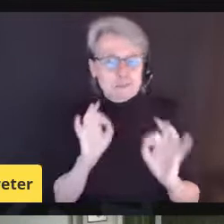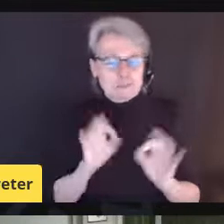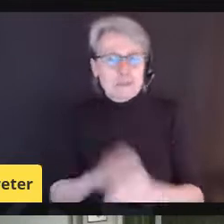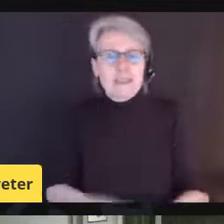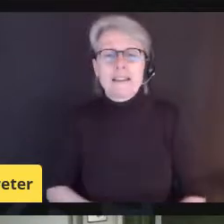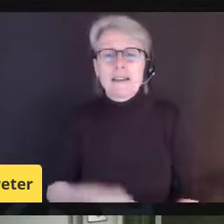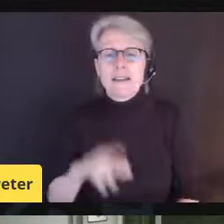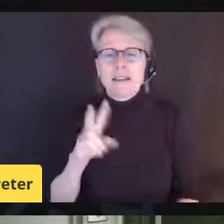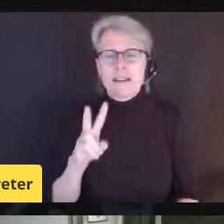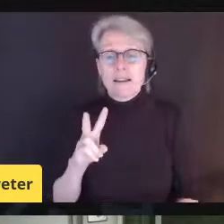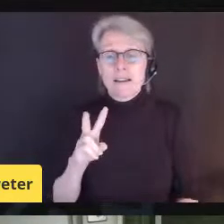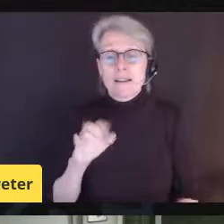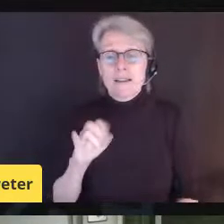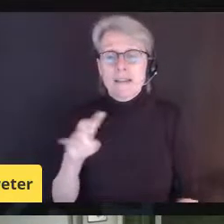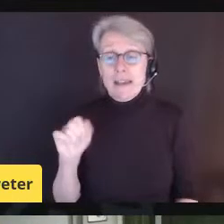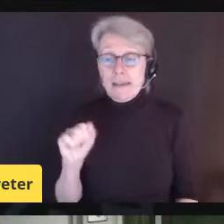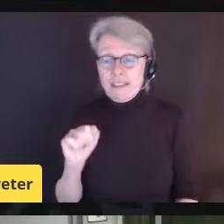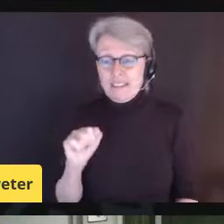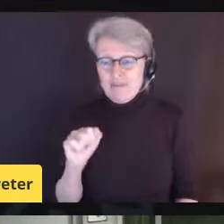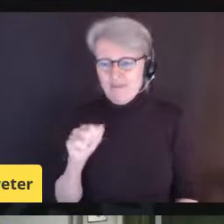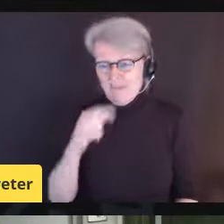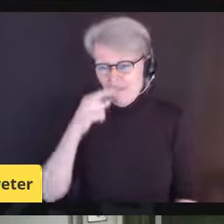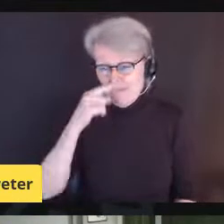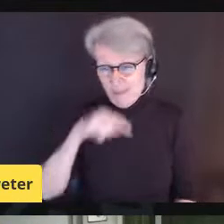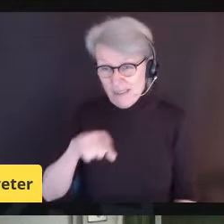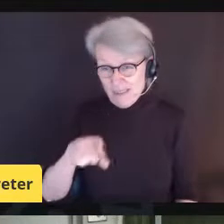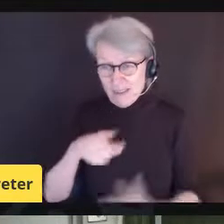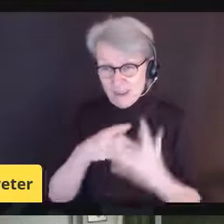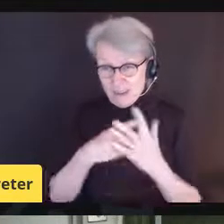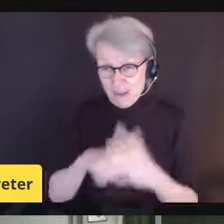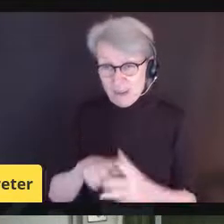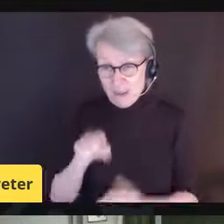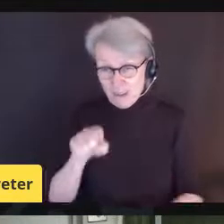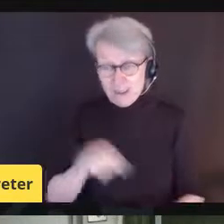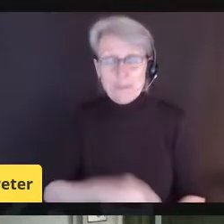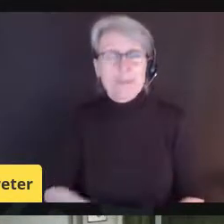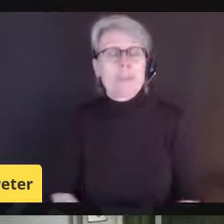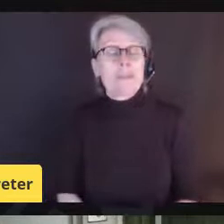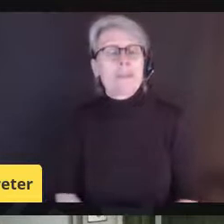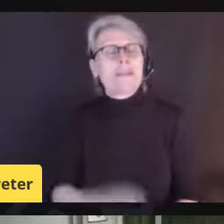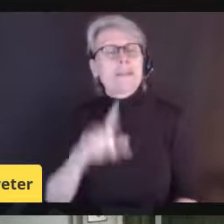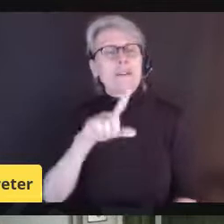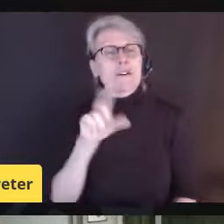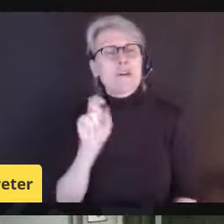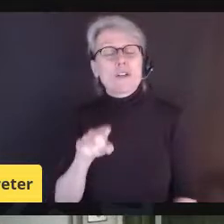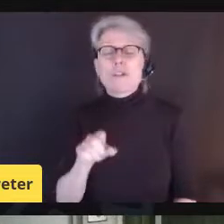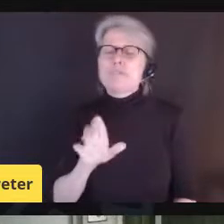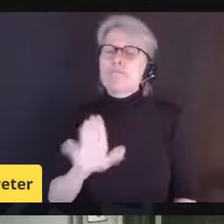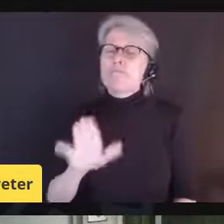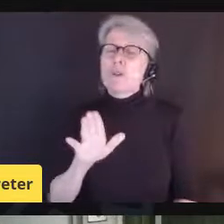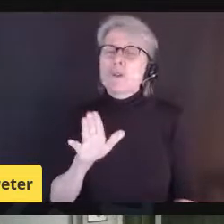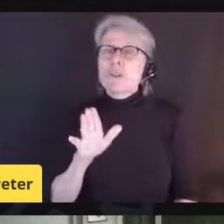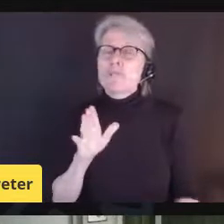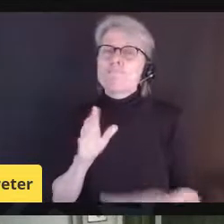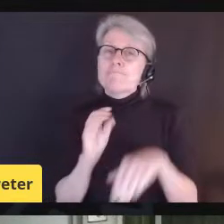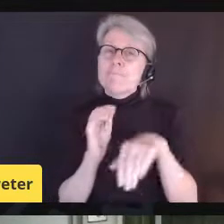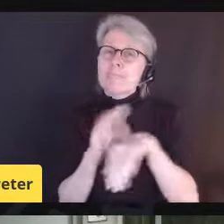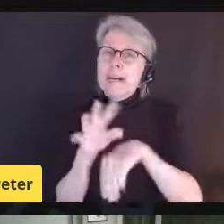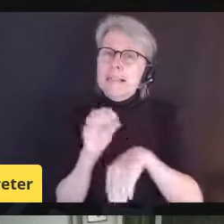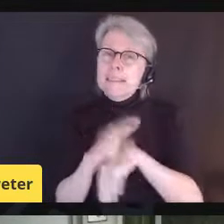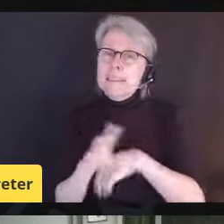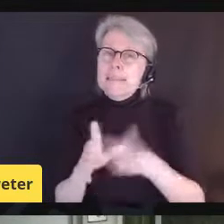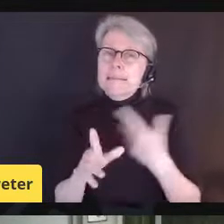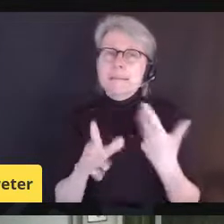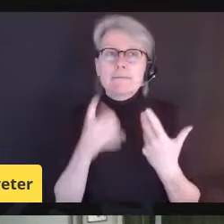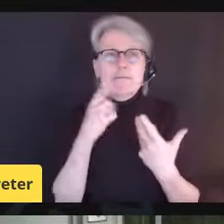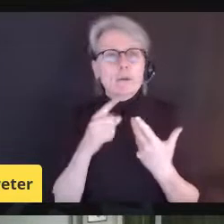Vienna, I will start with you if that's okay. But my question is, what advice would you give to someone, or what advice would you give to